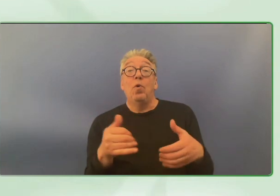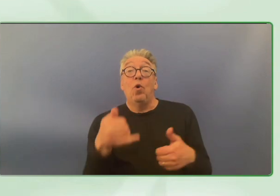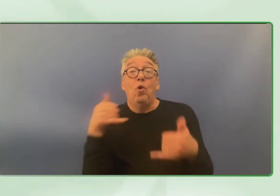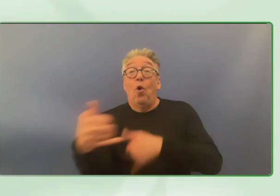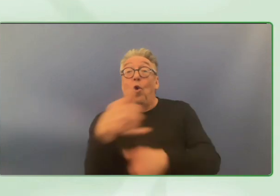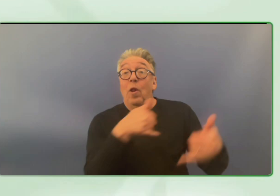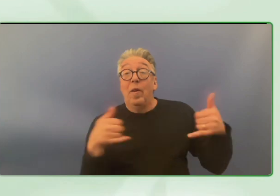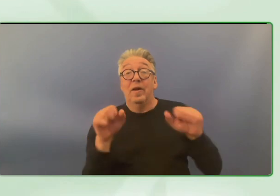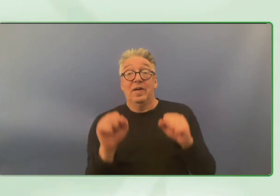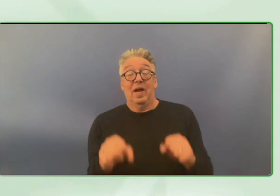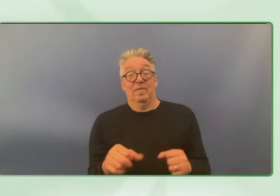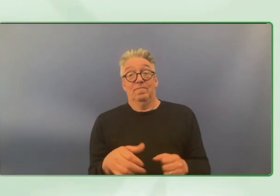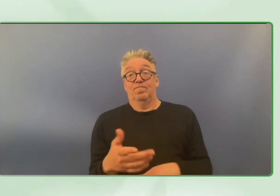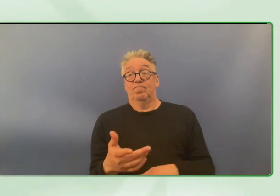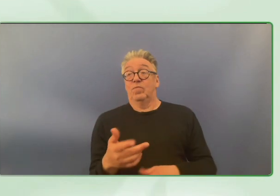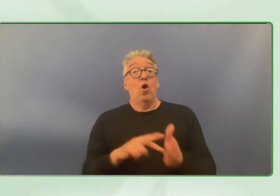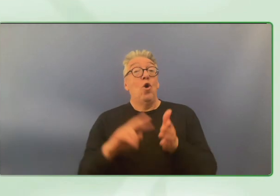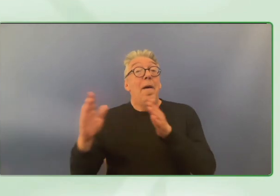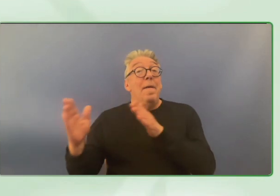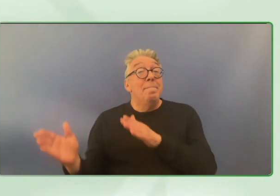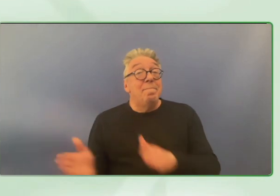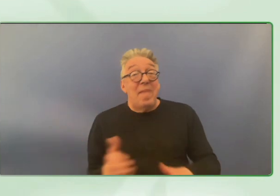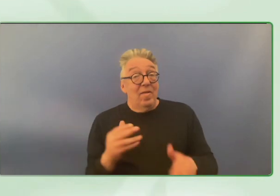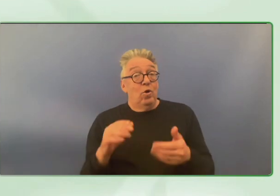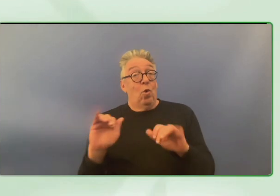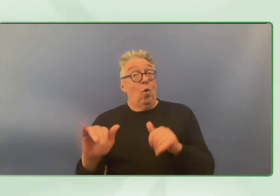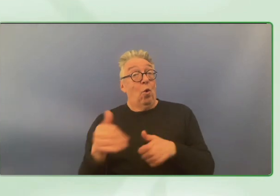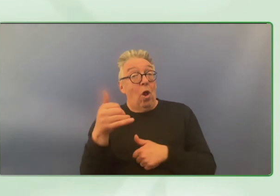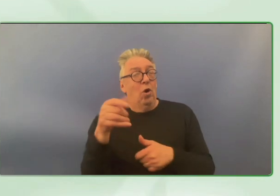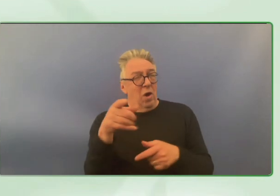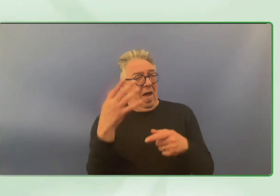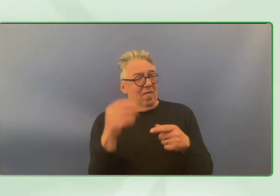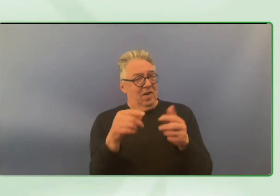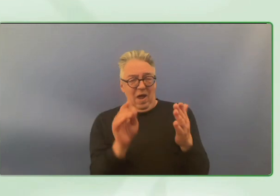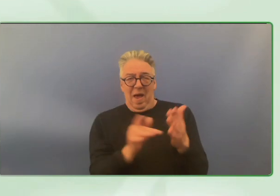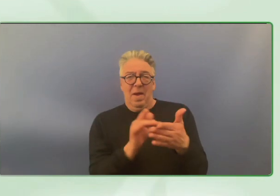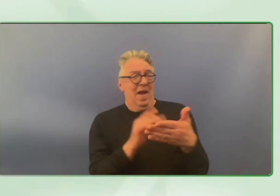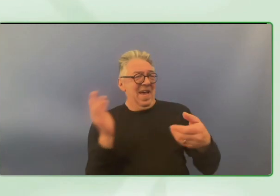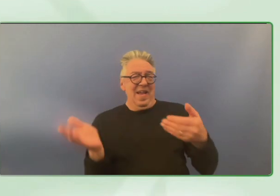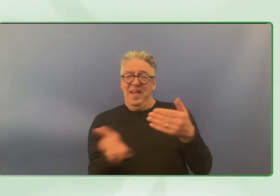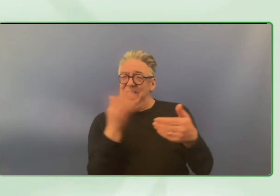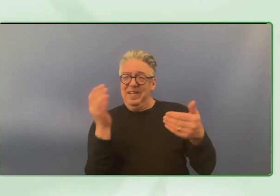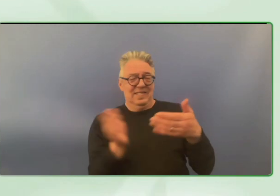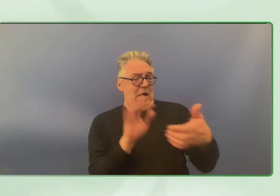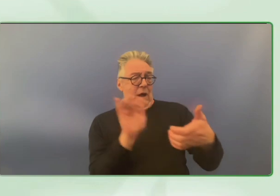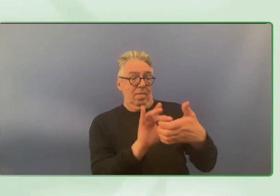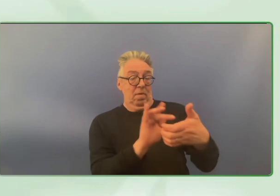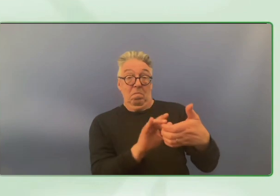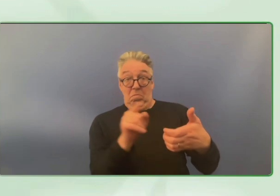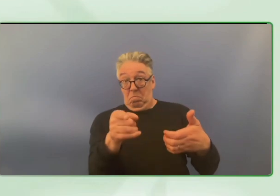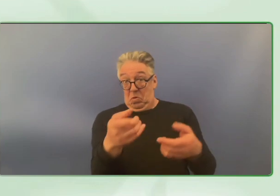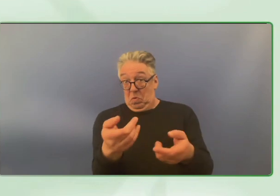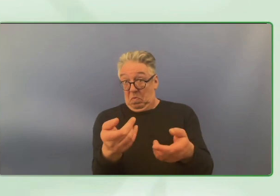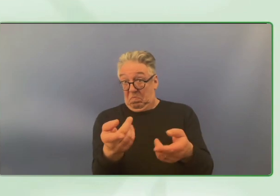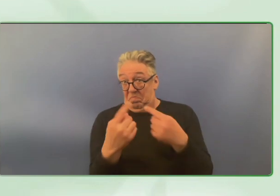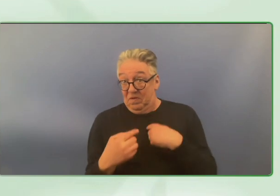scheduled calls with this app and other features. So there's a very easy to use app, from what I understood. And you've done this for